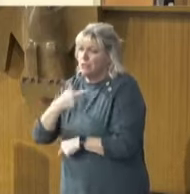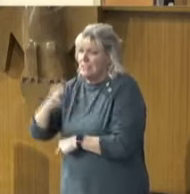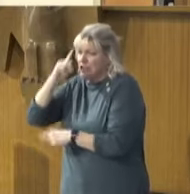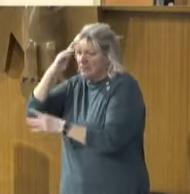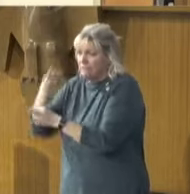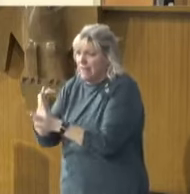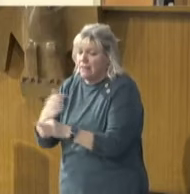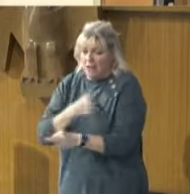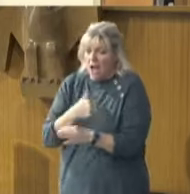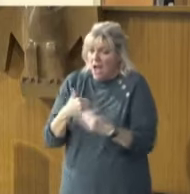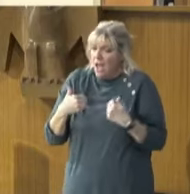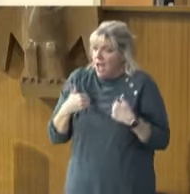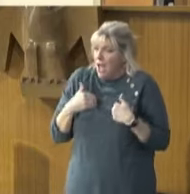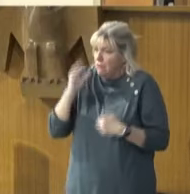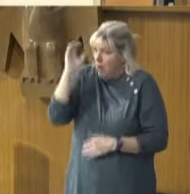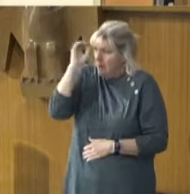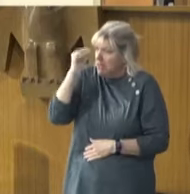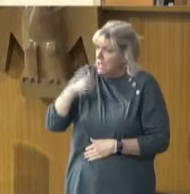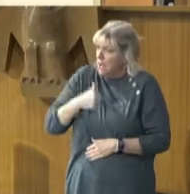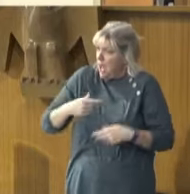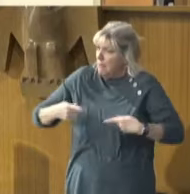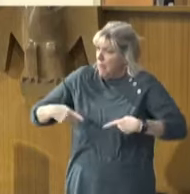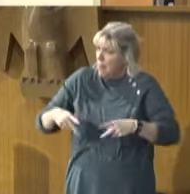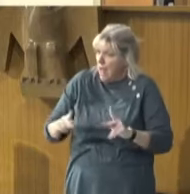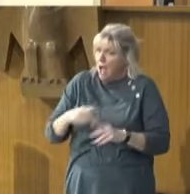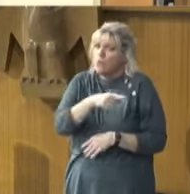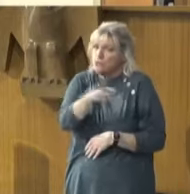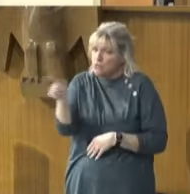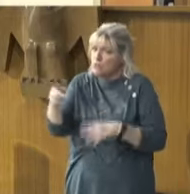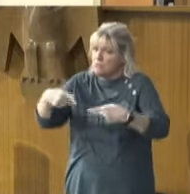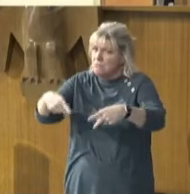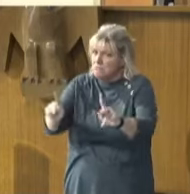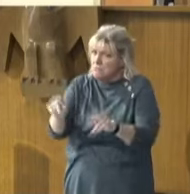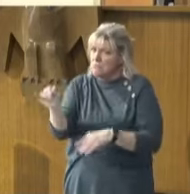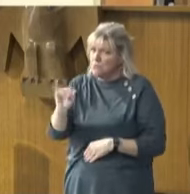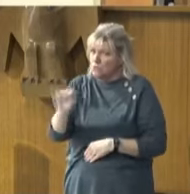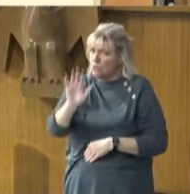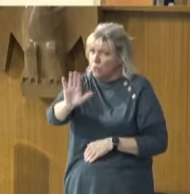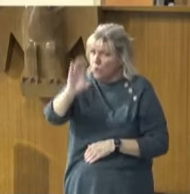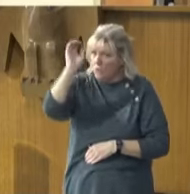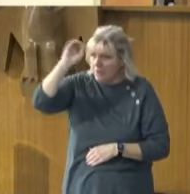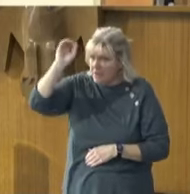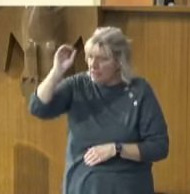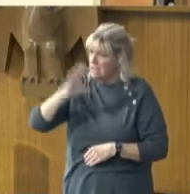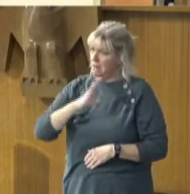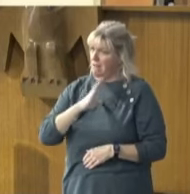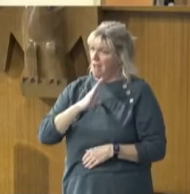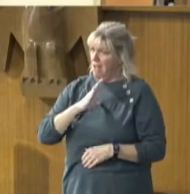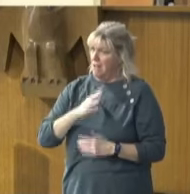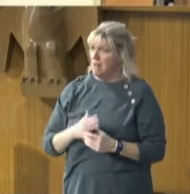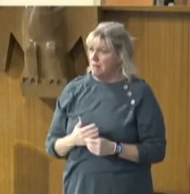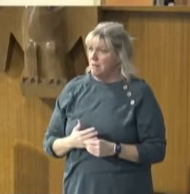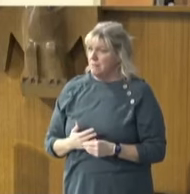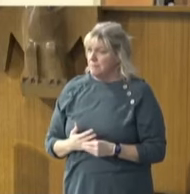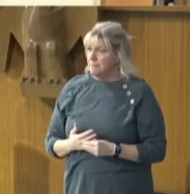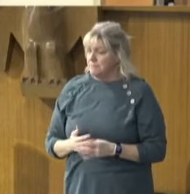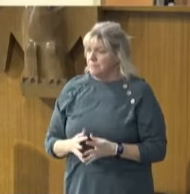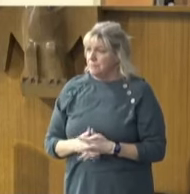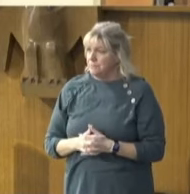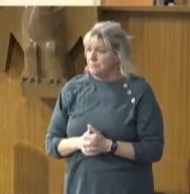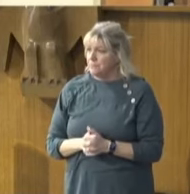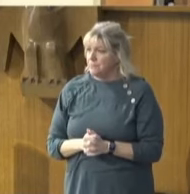allowed to have my own opinion about that, just as you all are all allowed to have your own opinions as well.